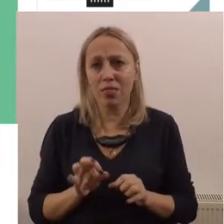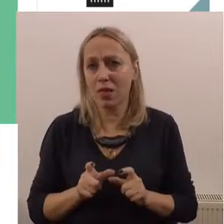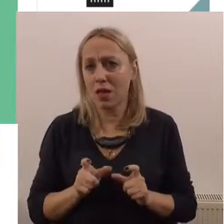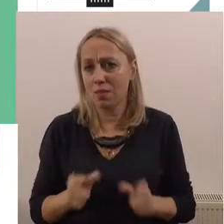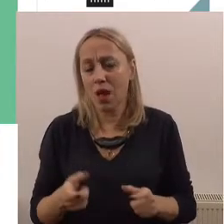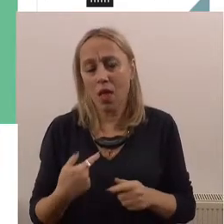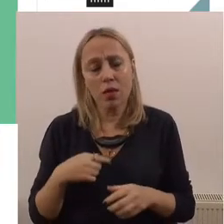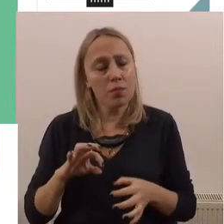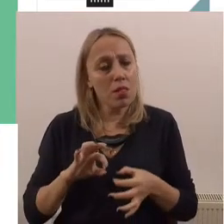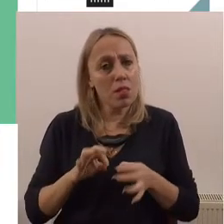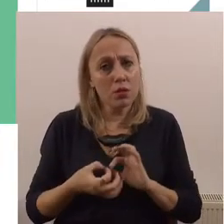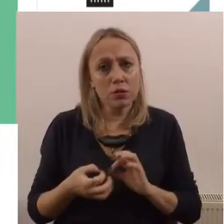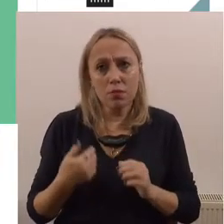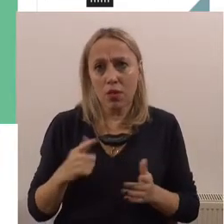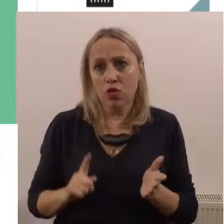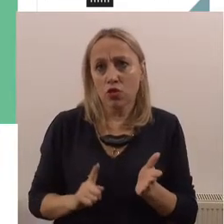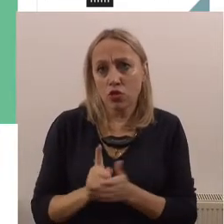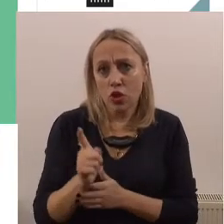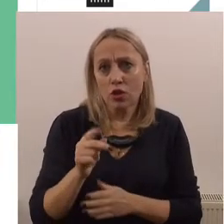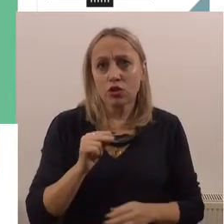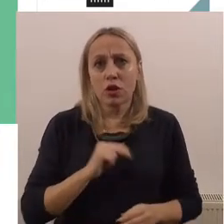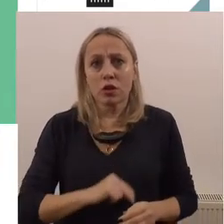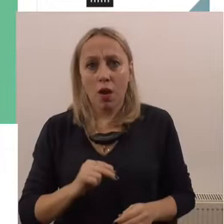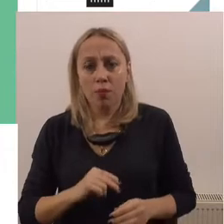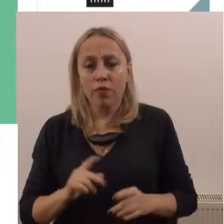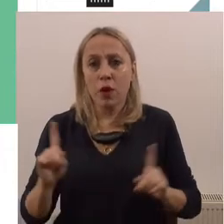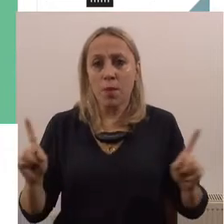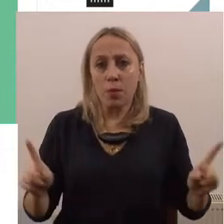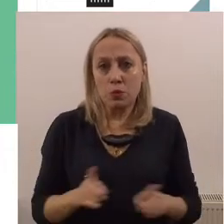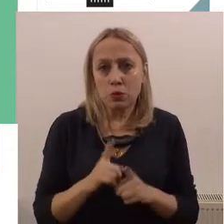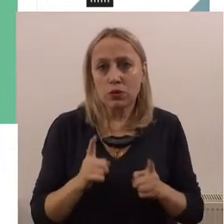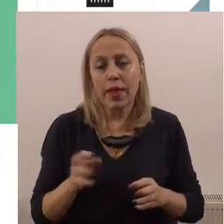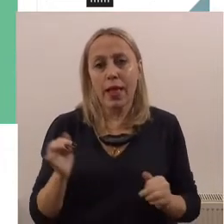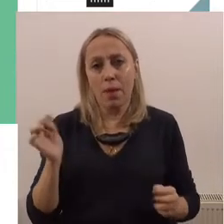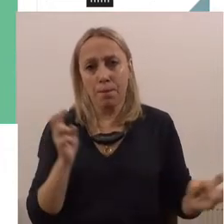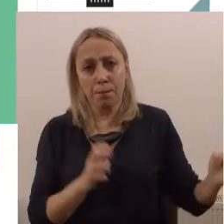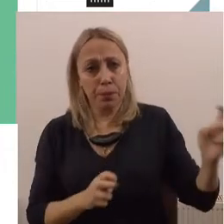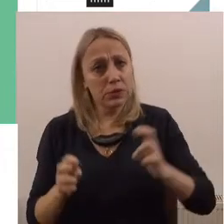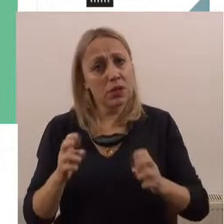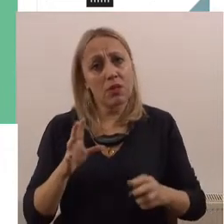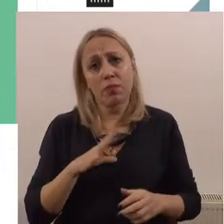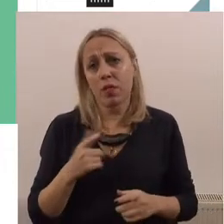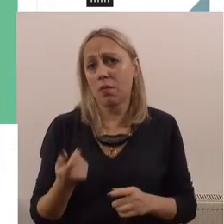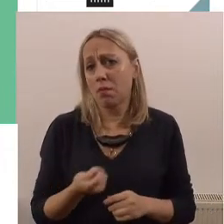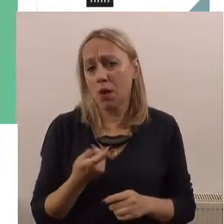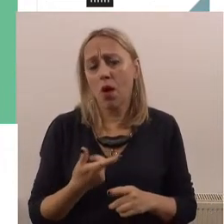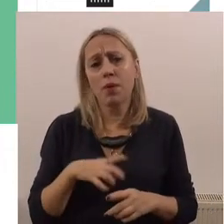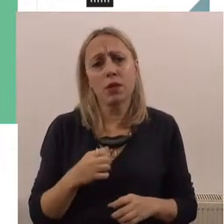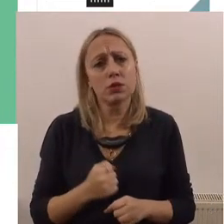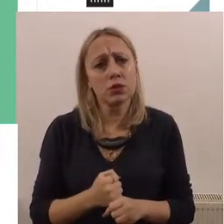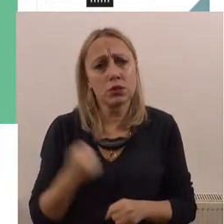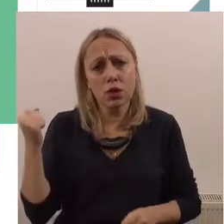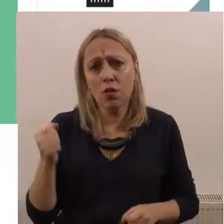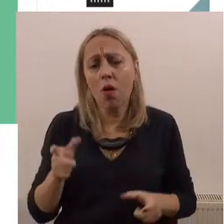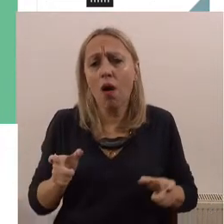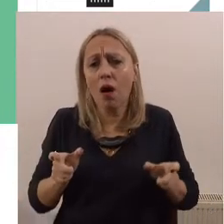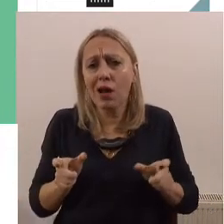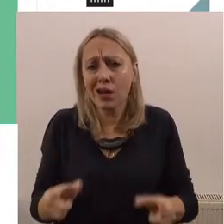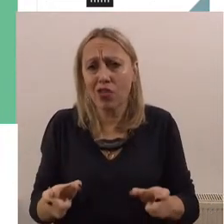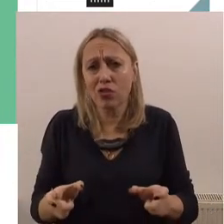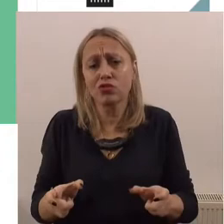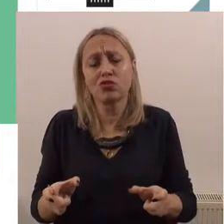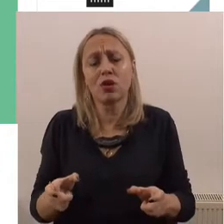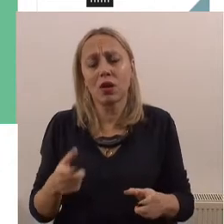It was the pandemic time, that's why it was so difficult. And there were very few visitors, there were